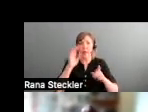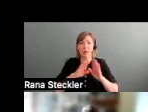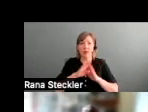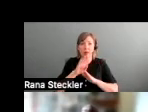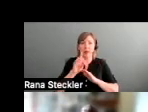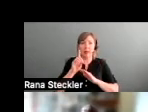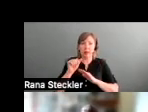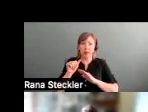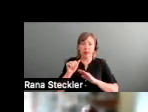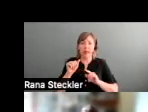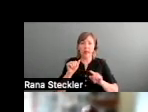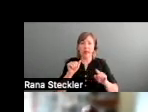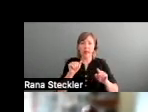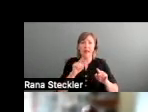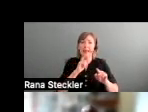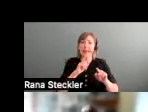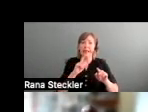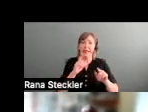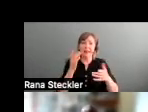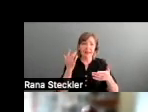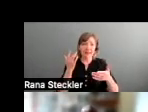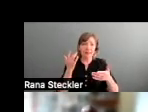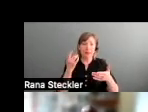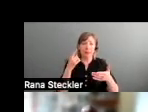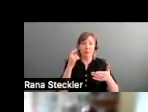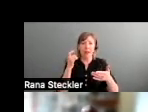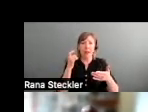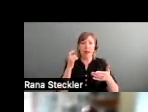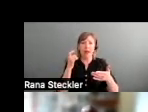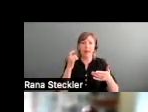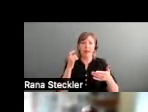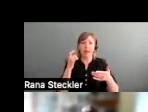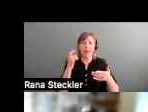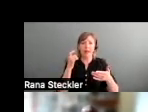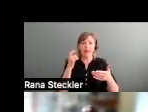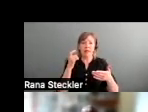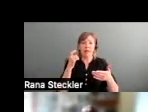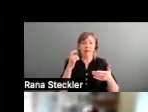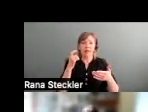developmental disability, is because